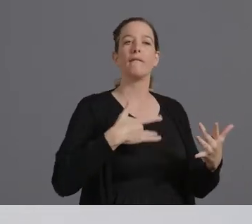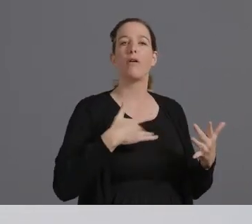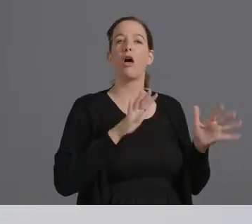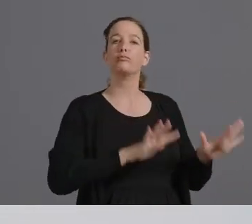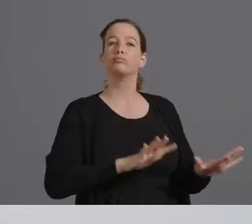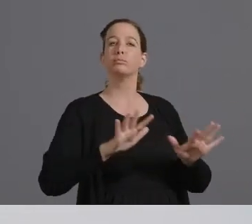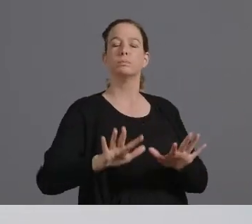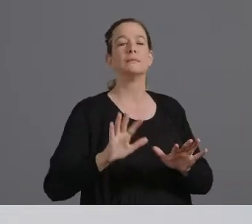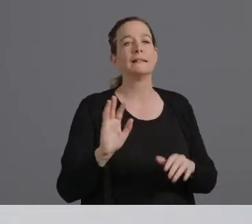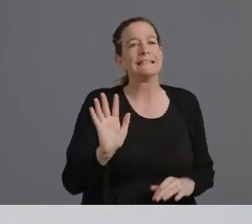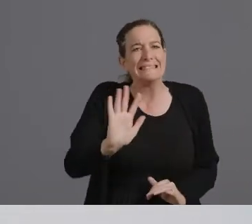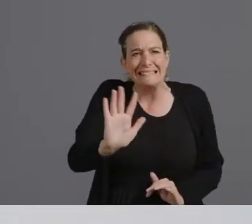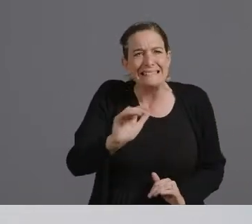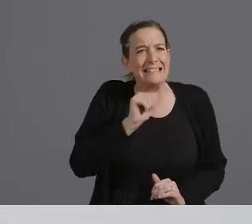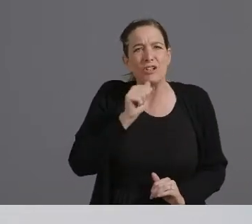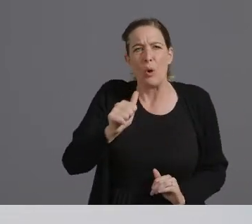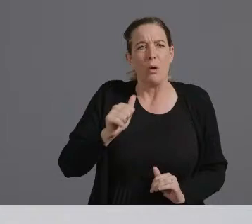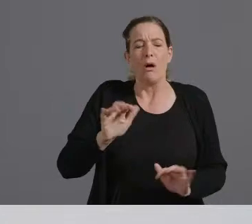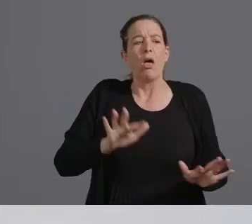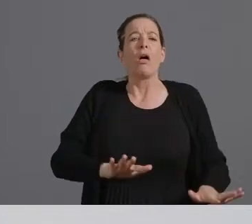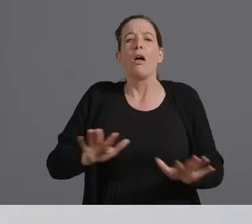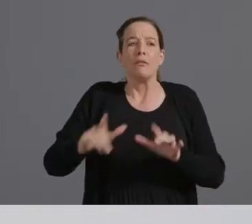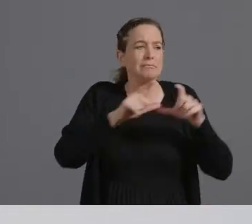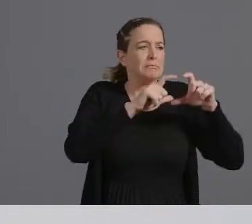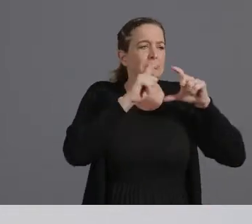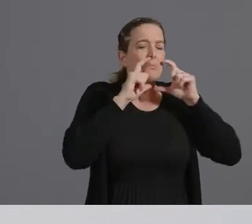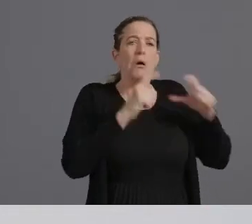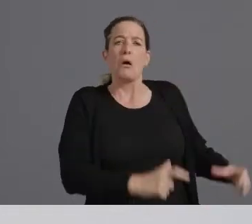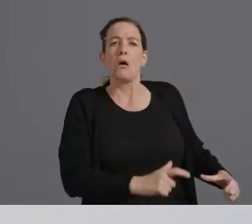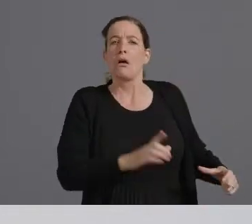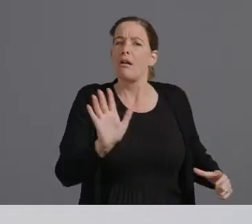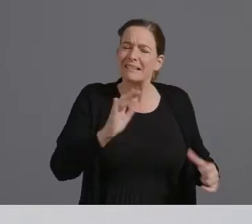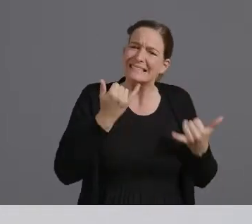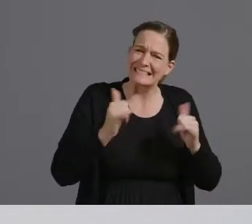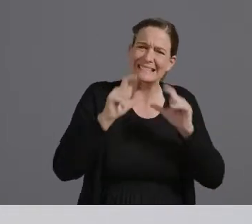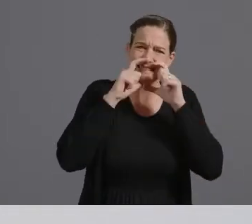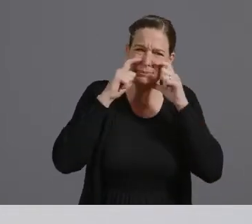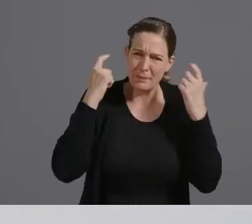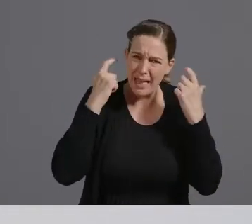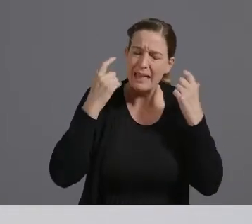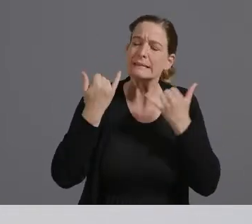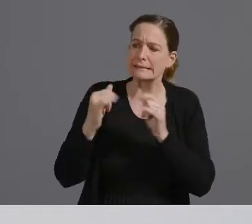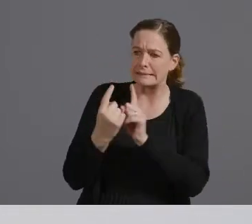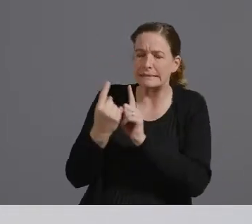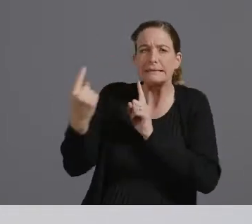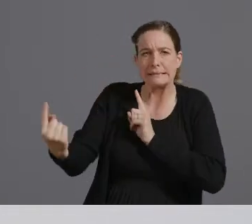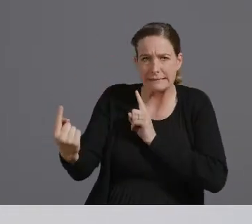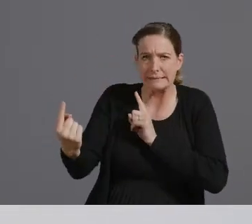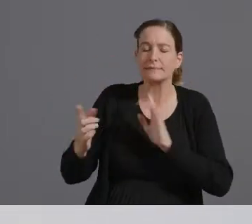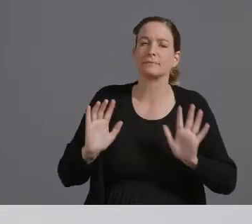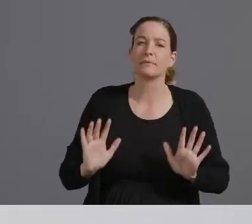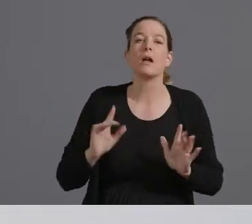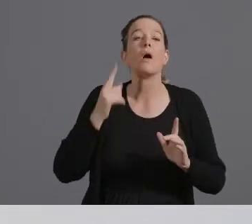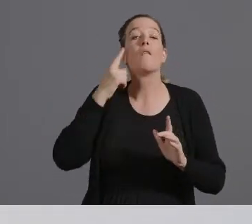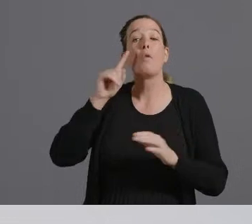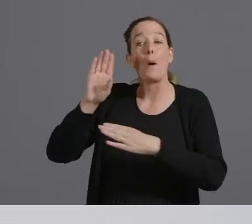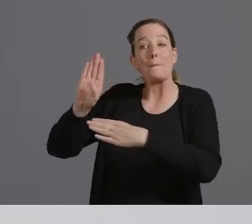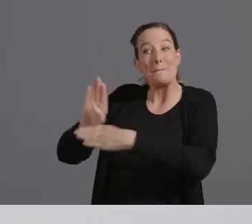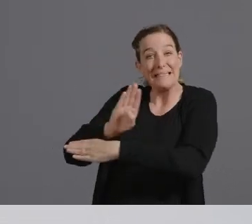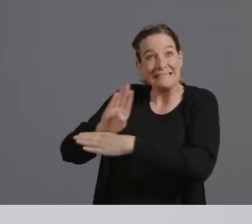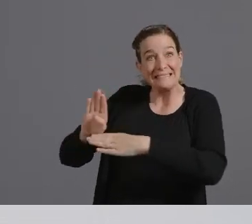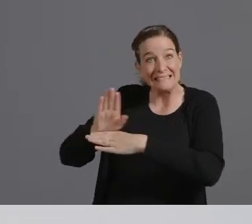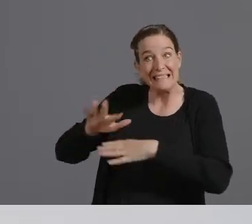that down. But being able to lift this for our businesses as we are seeing